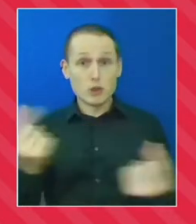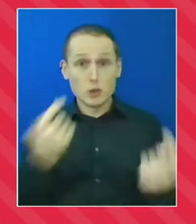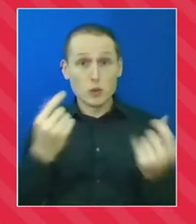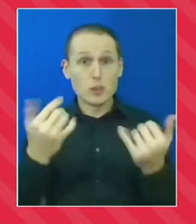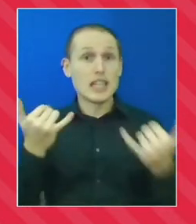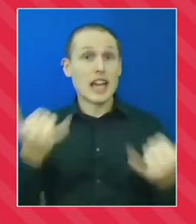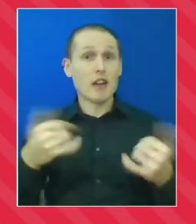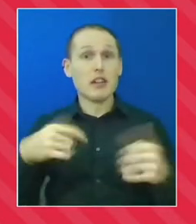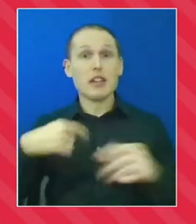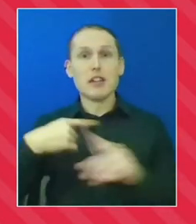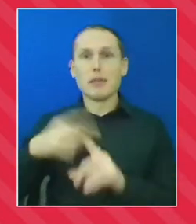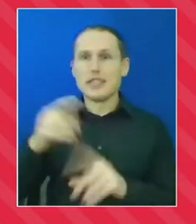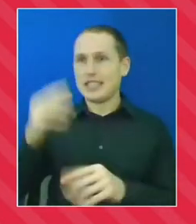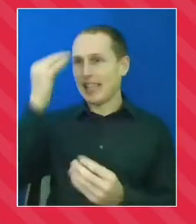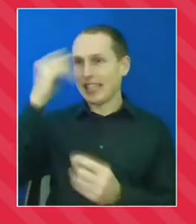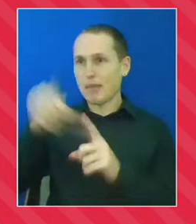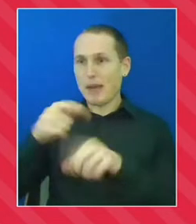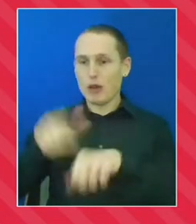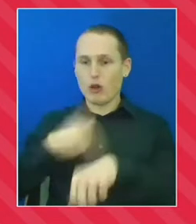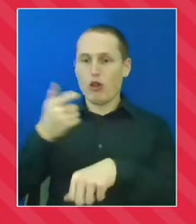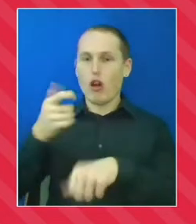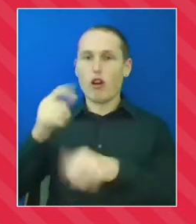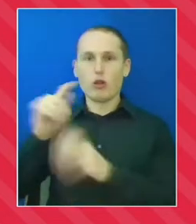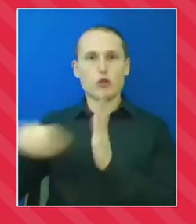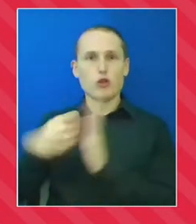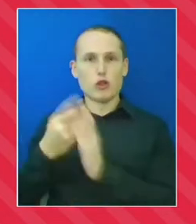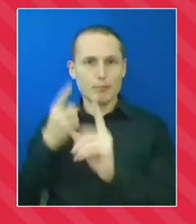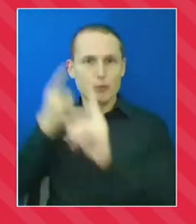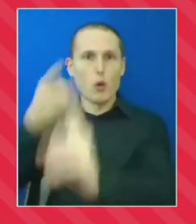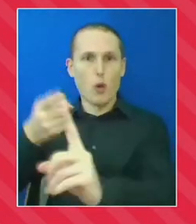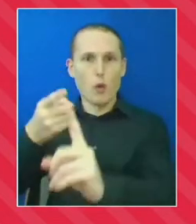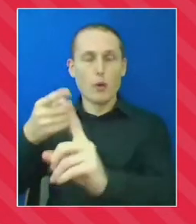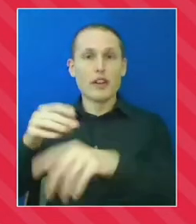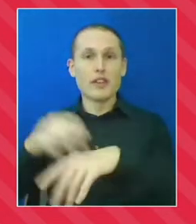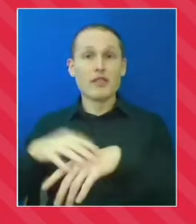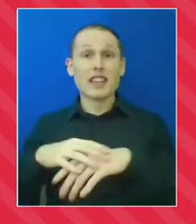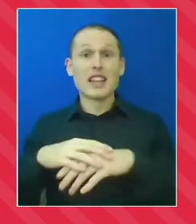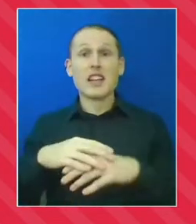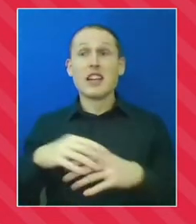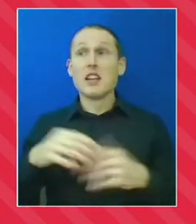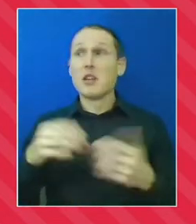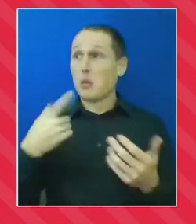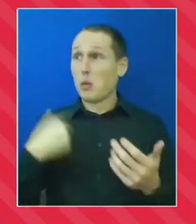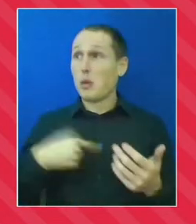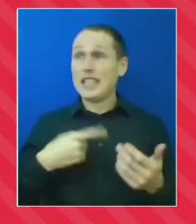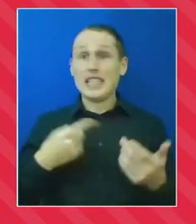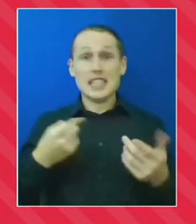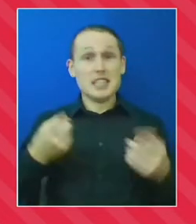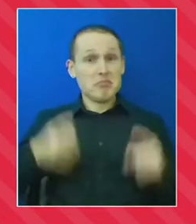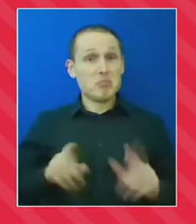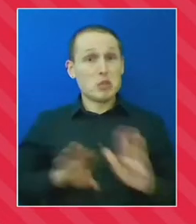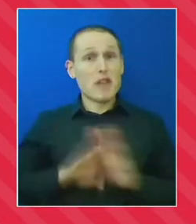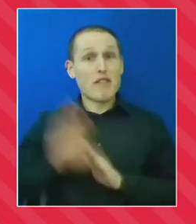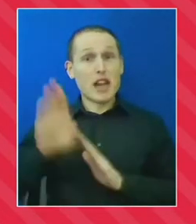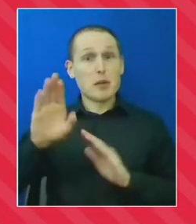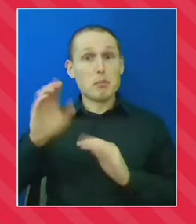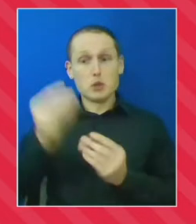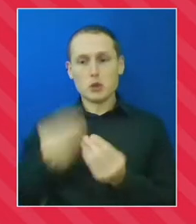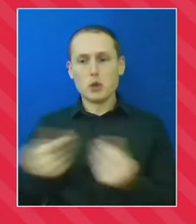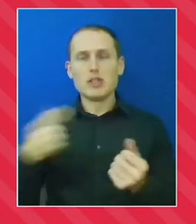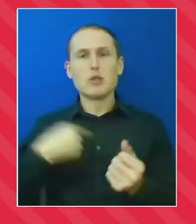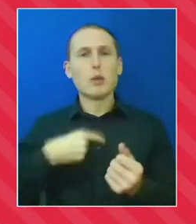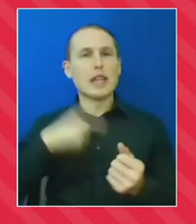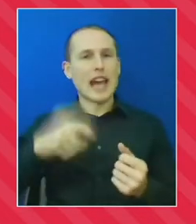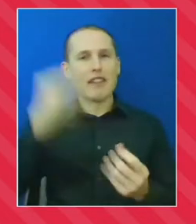long-term goal, I think when we think about these solutions, we have to think about infrastructure development and we have to